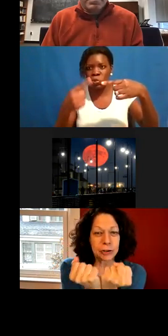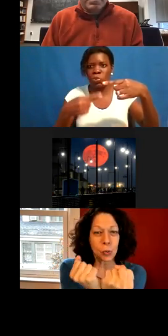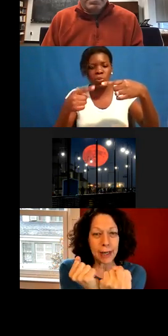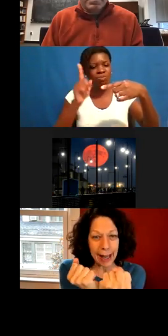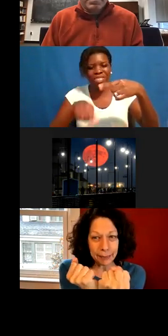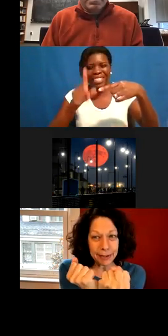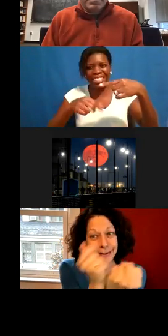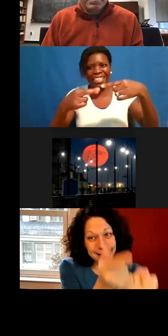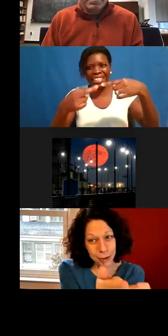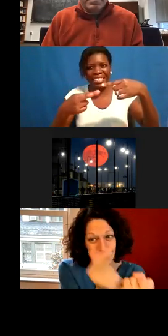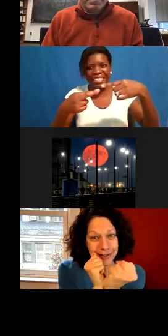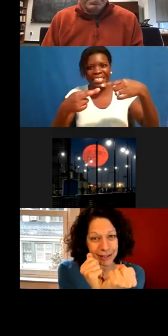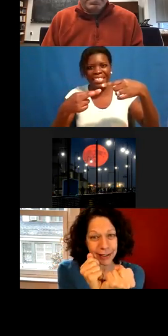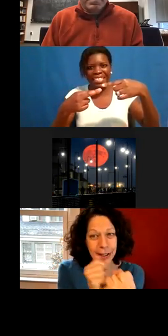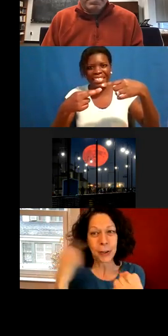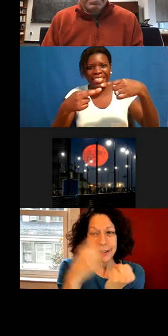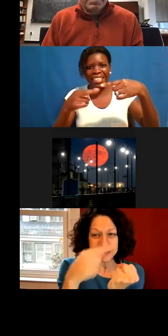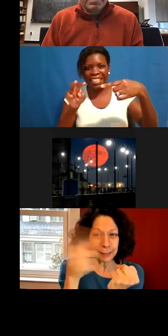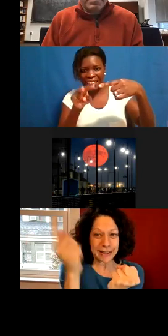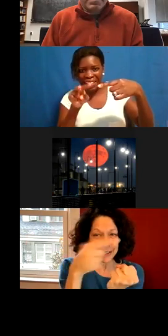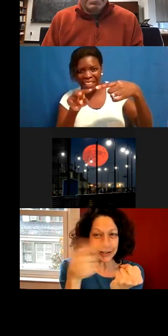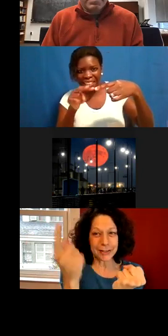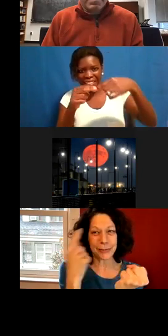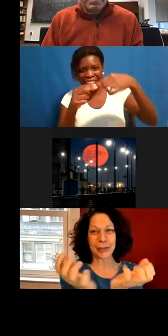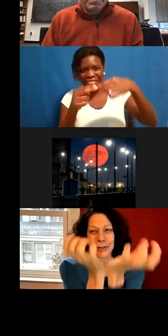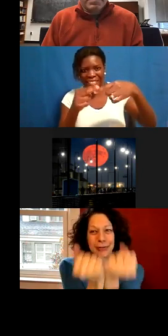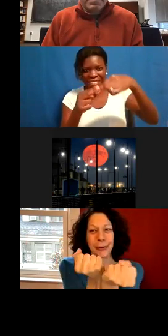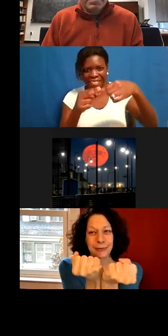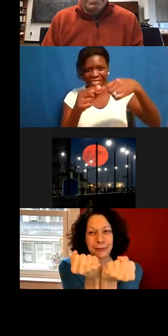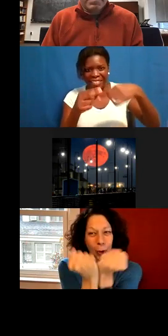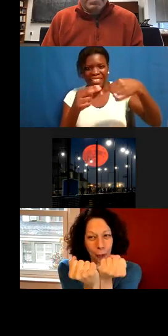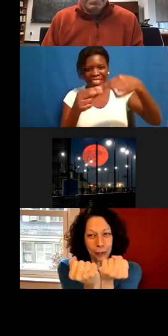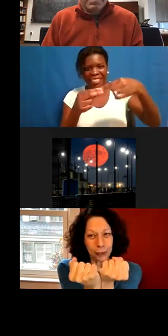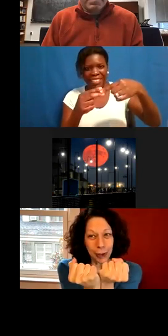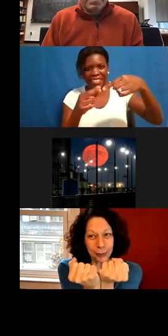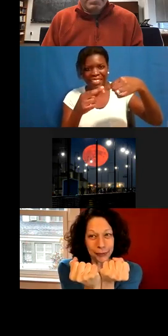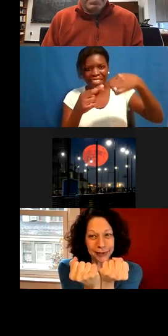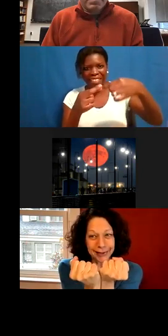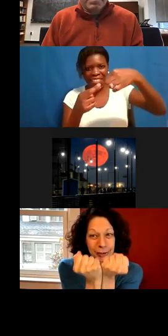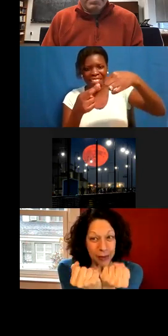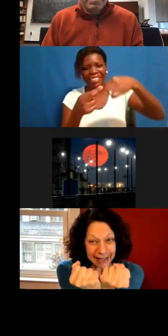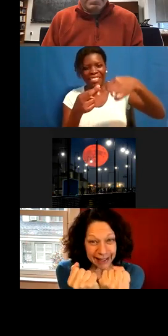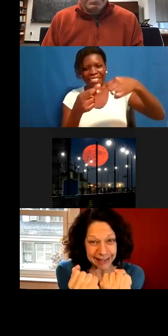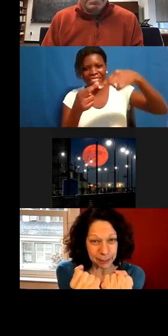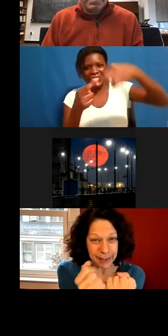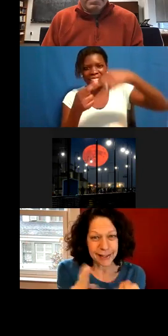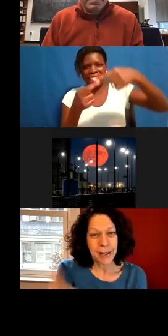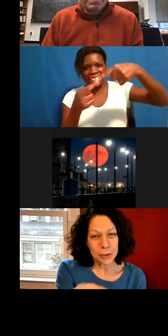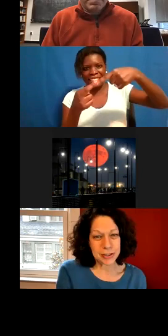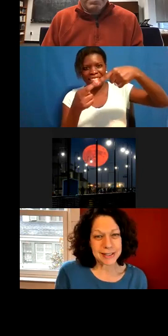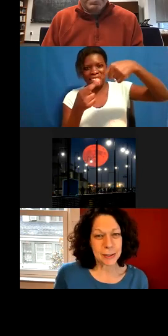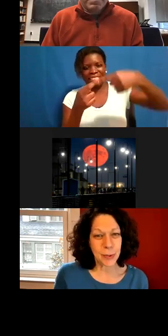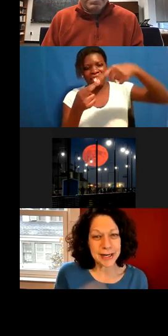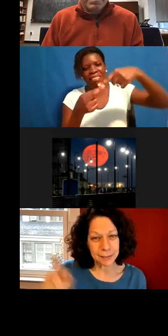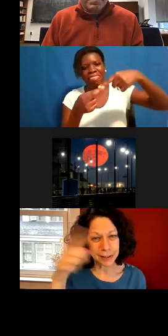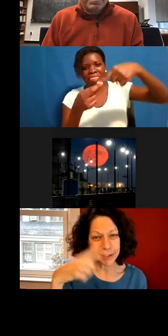And so what happened, and that's shown on this video, is the bacterium turned. So if you hold the ropes so they can't spin, what you